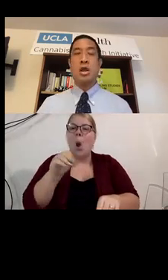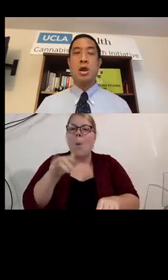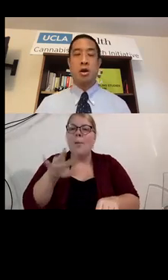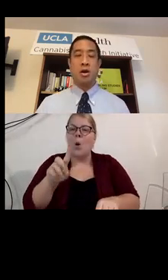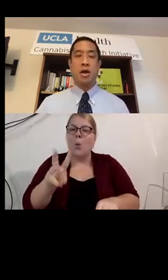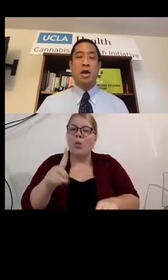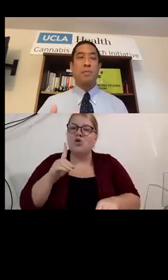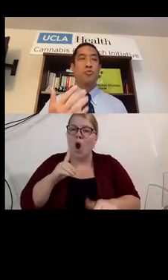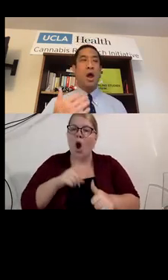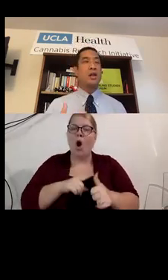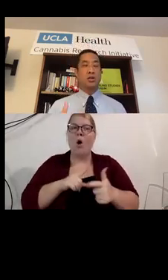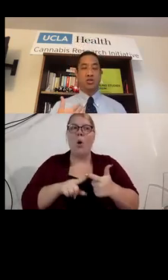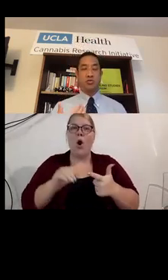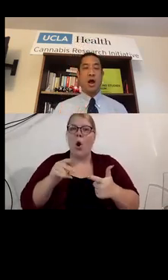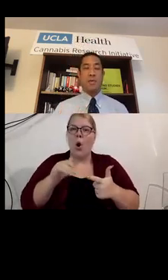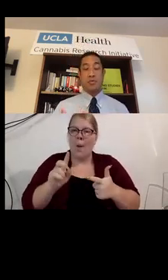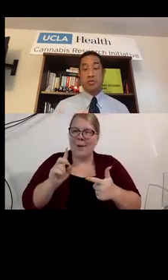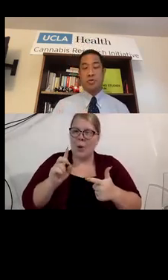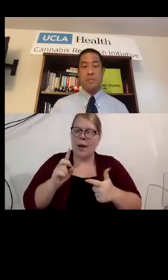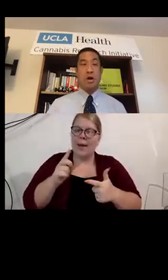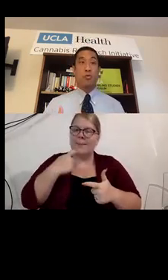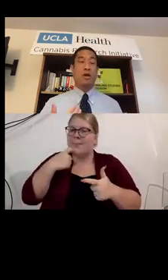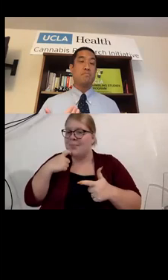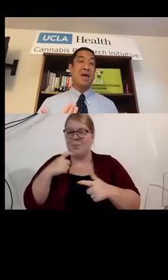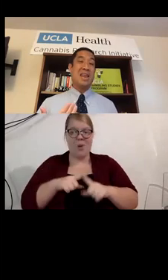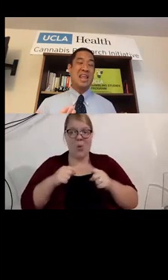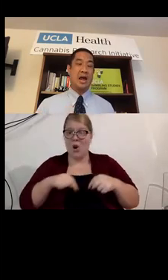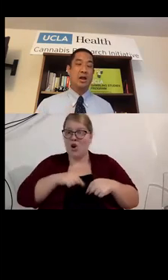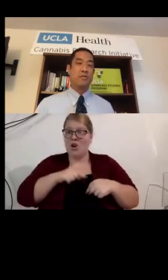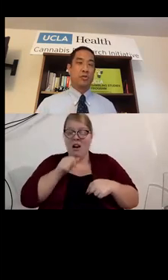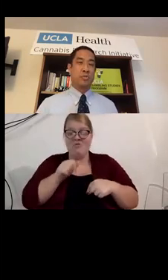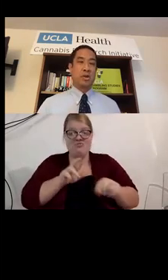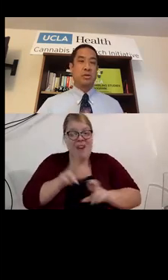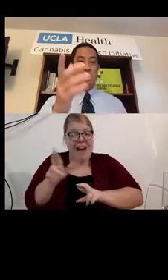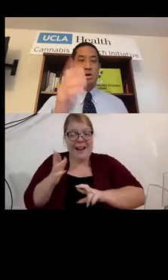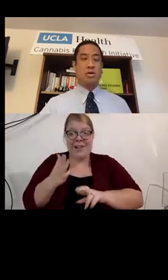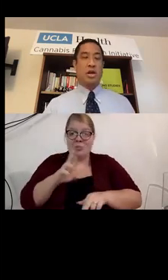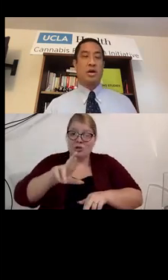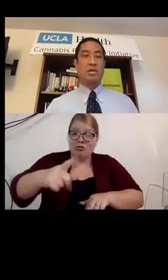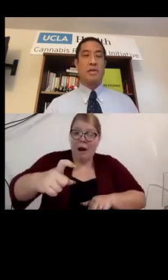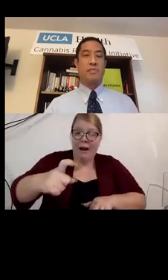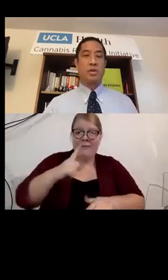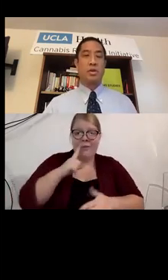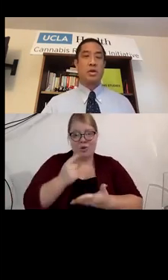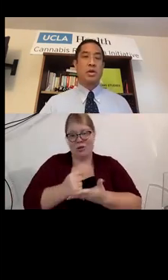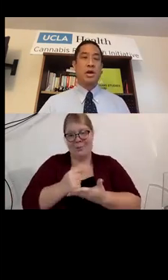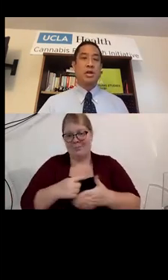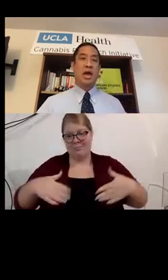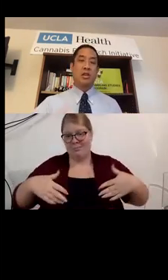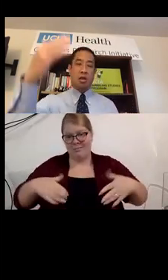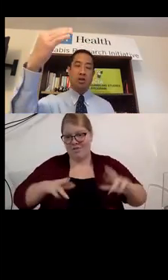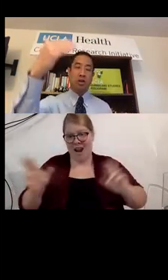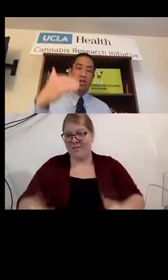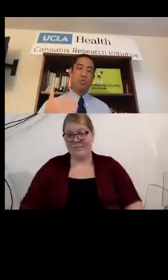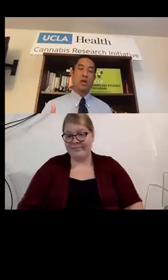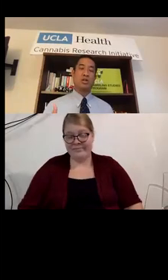nowhere near ready to describe and prescribe that or recommend that for treatment. So I'll just highlight that. Again,